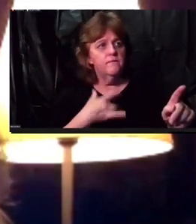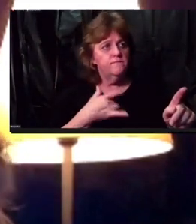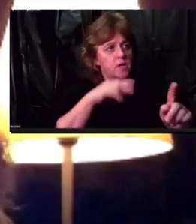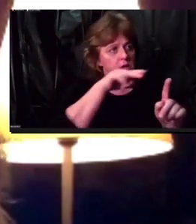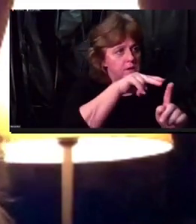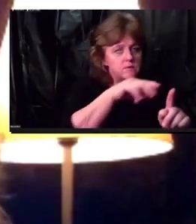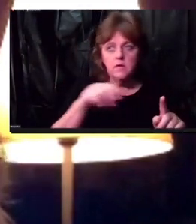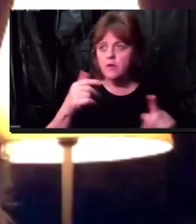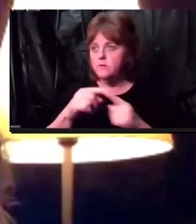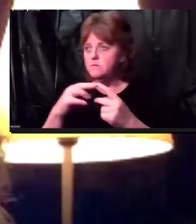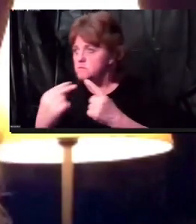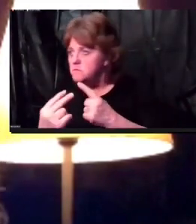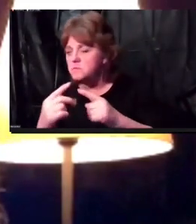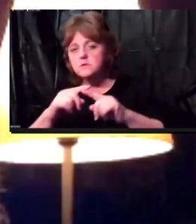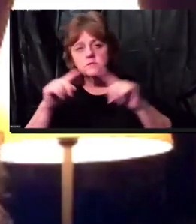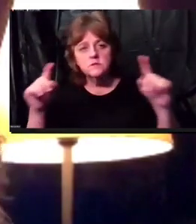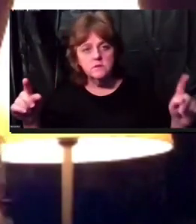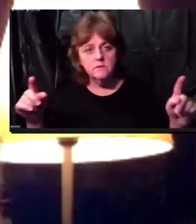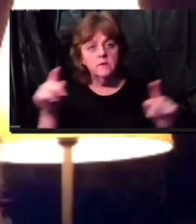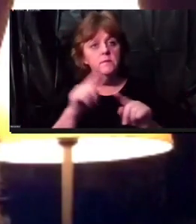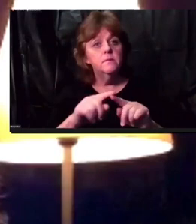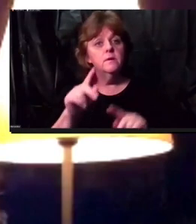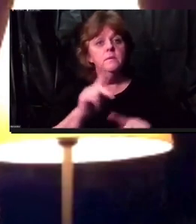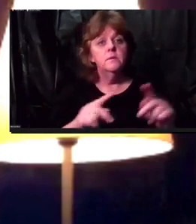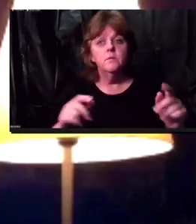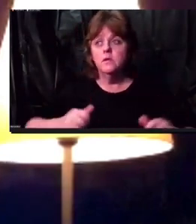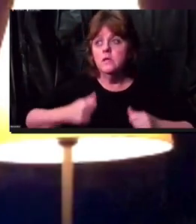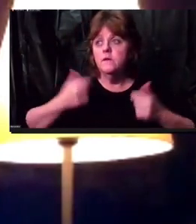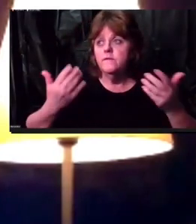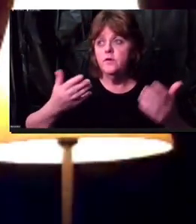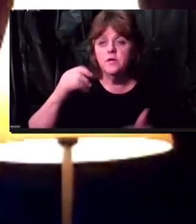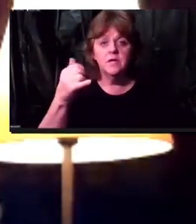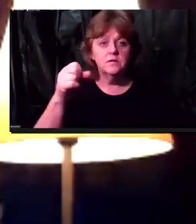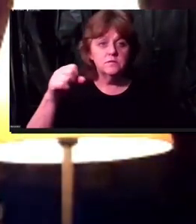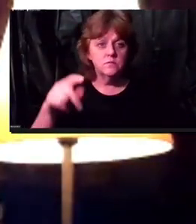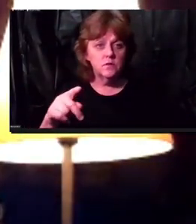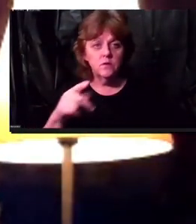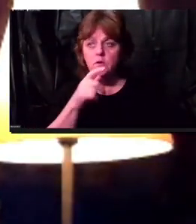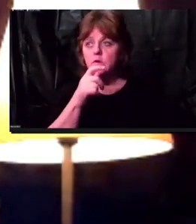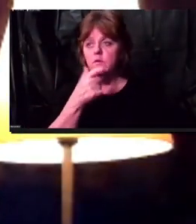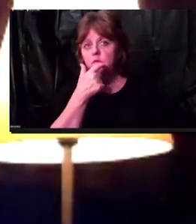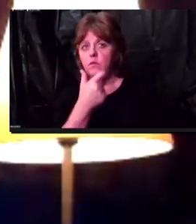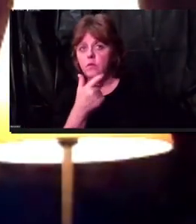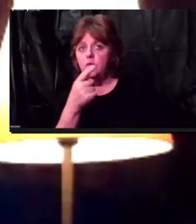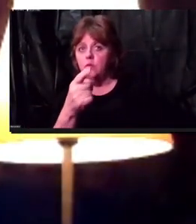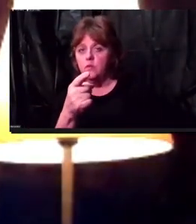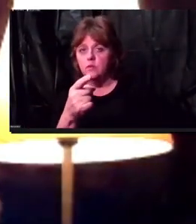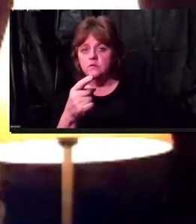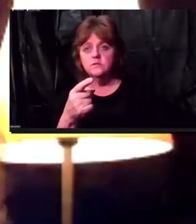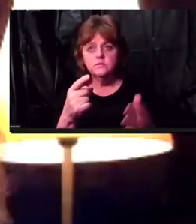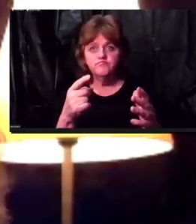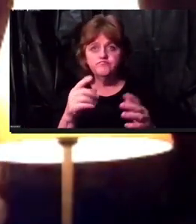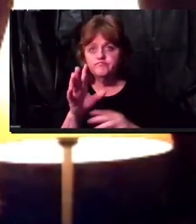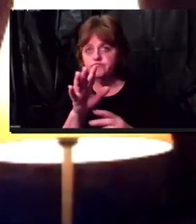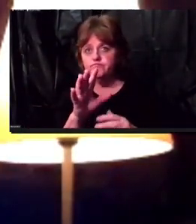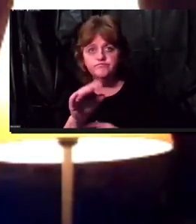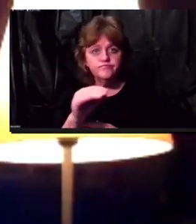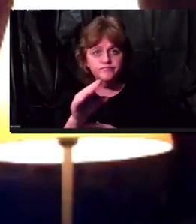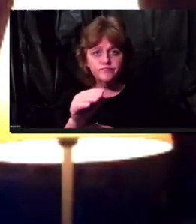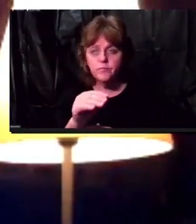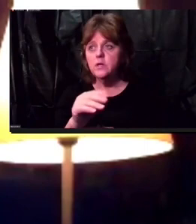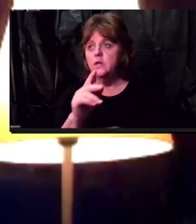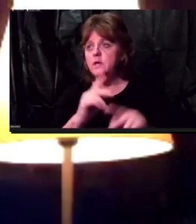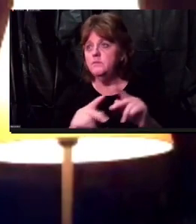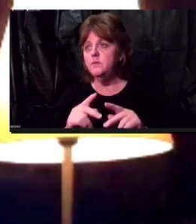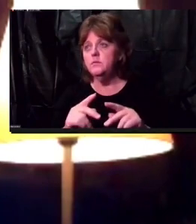But I will say the citizens of Yellow Springs, the folks who watch this broadcast, the folks who follow council, the folks who turn